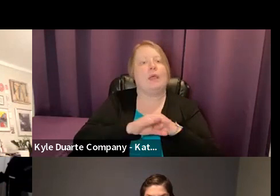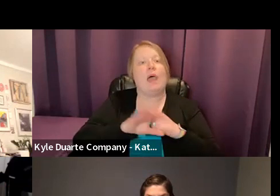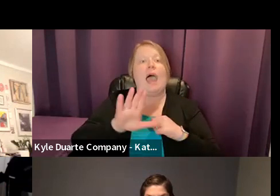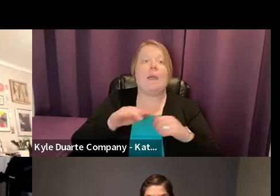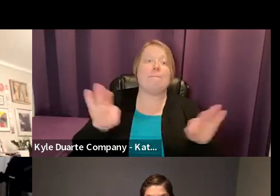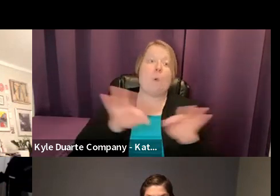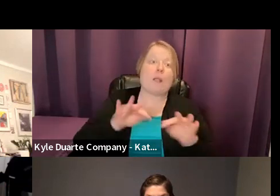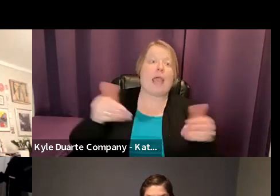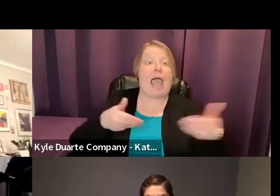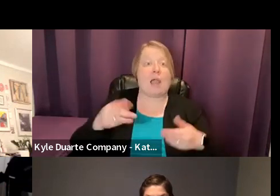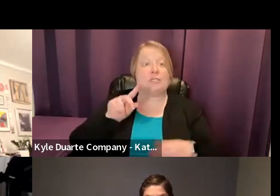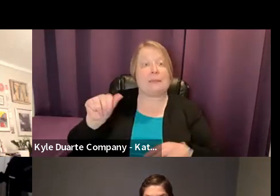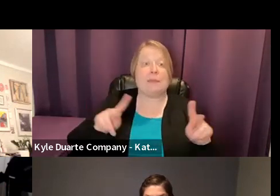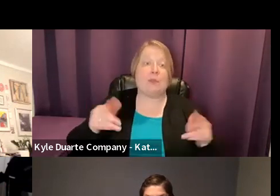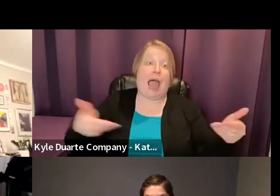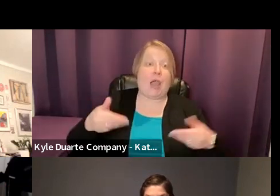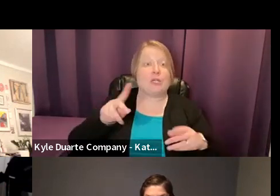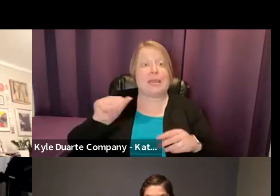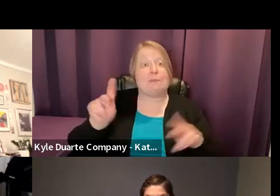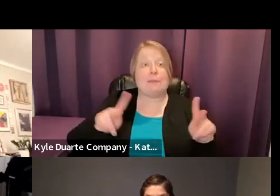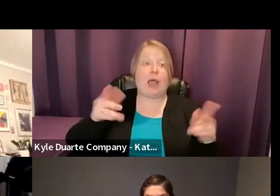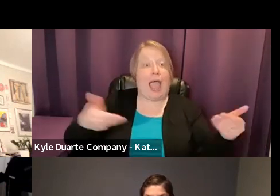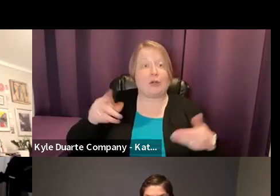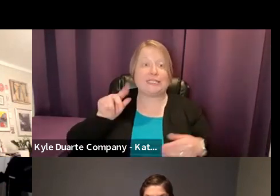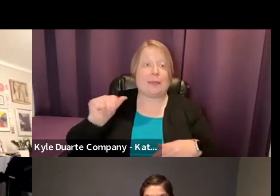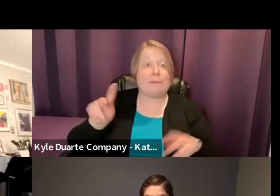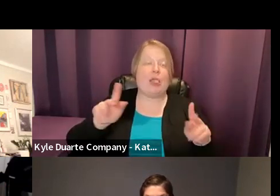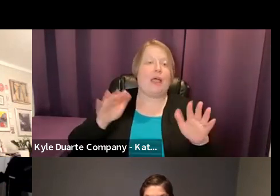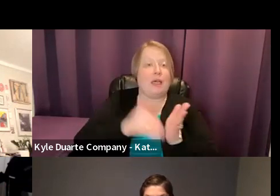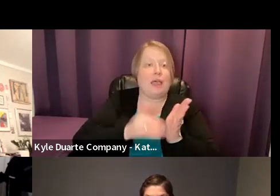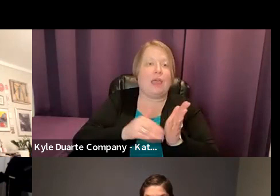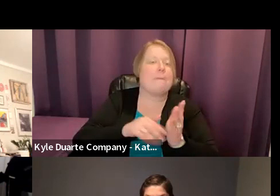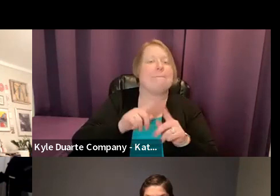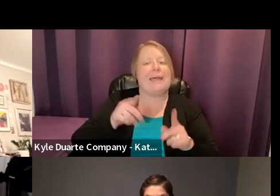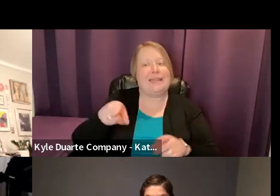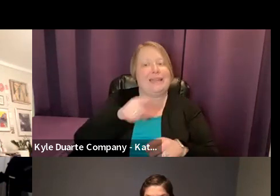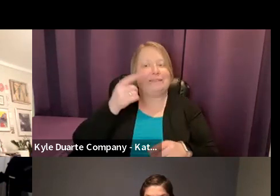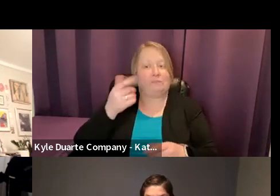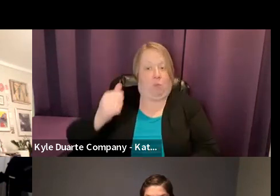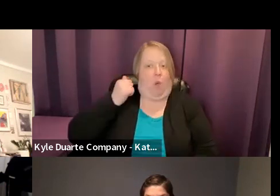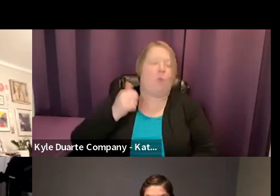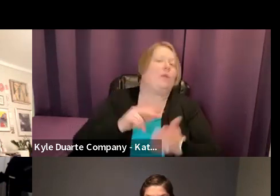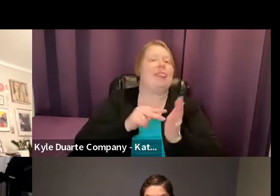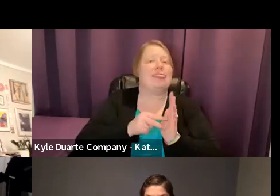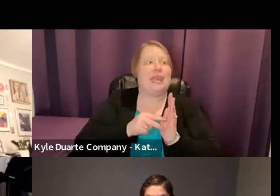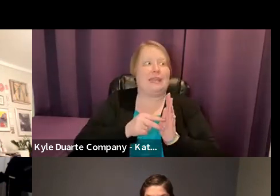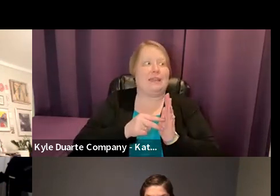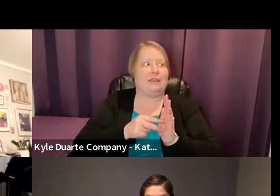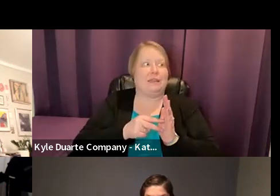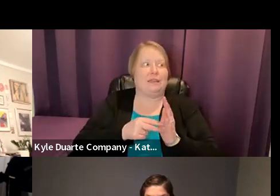people. But if they're not gonna do it, then you know, the next step is disabled people saying, we're